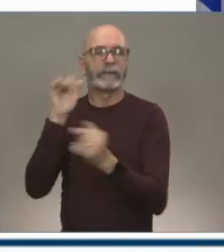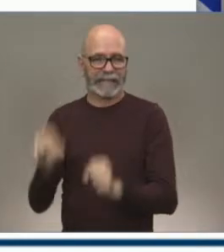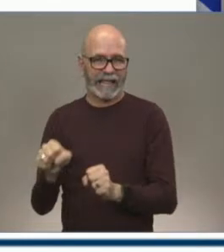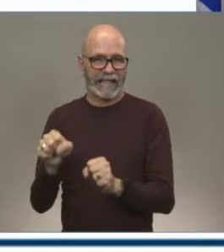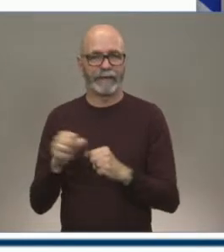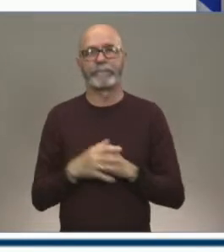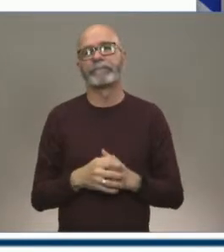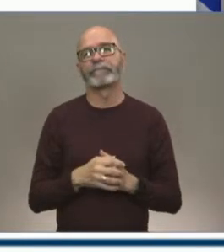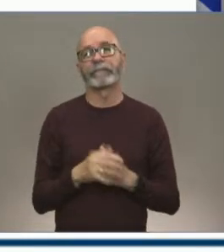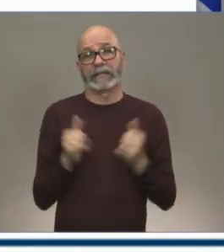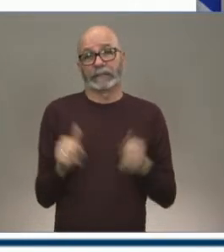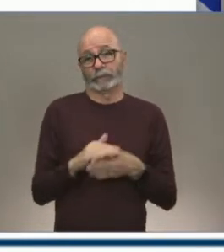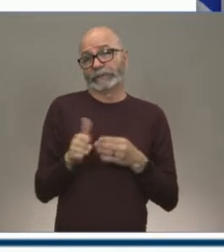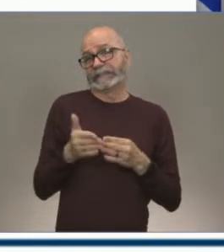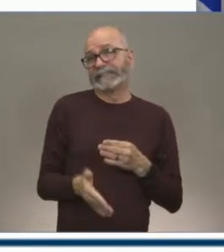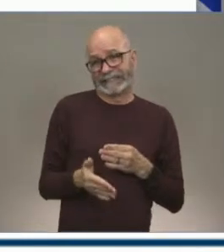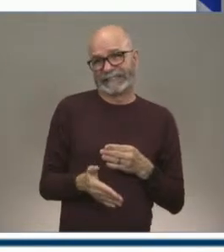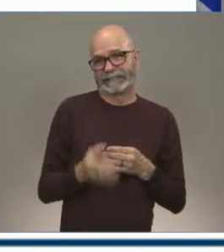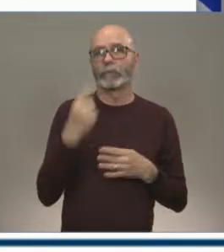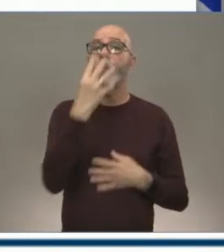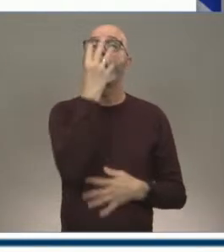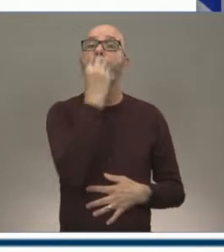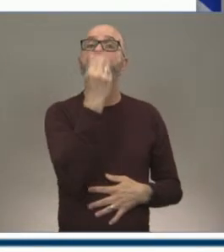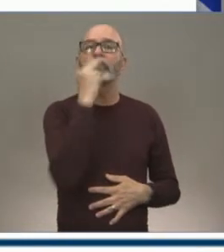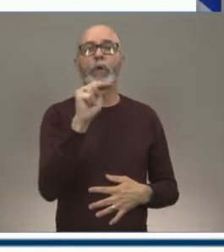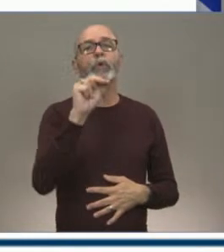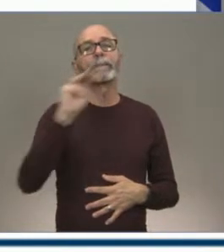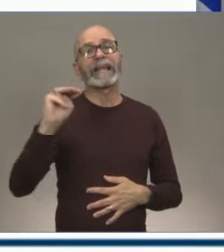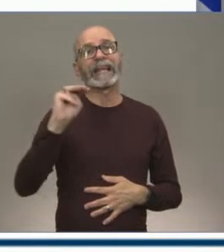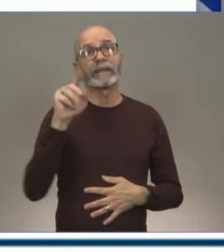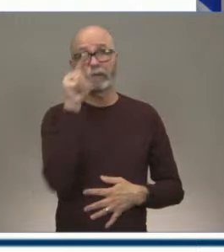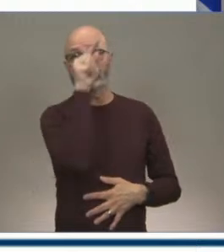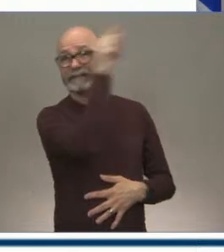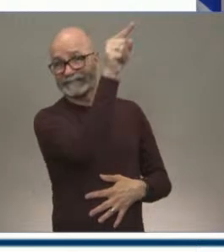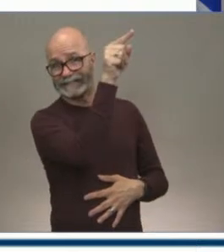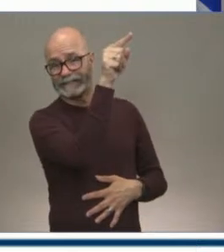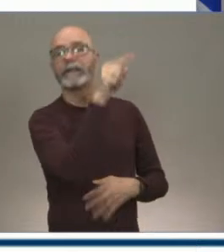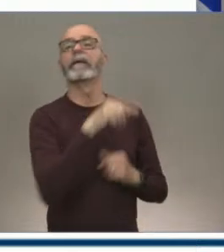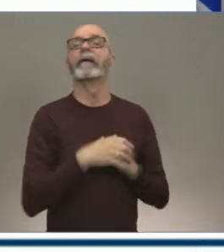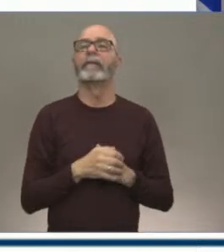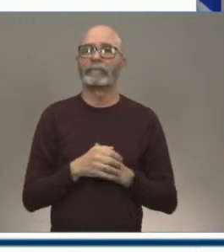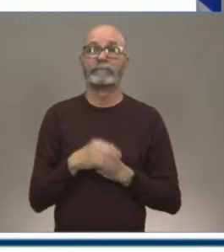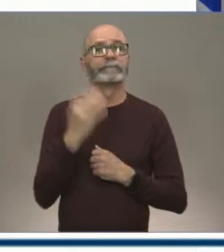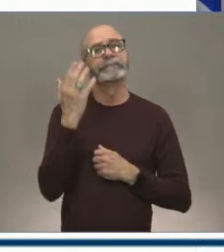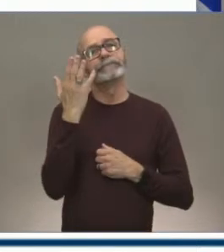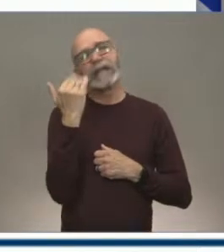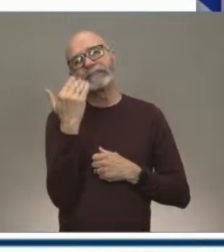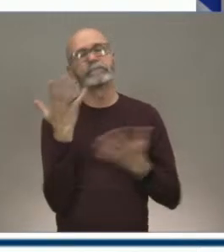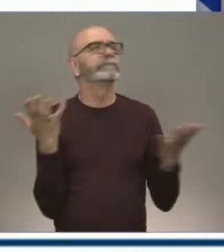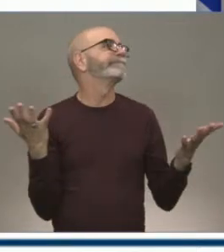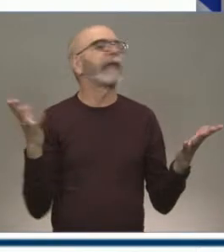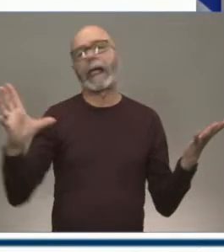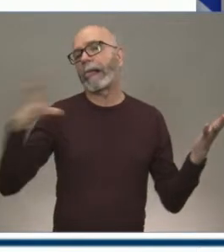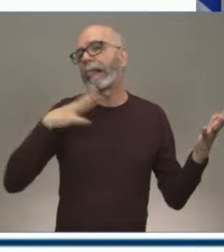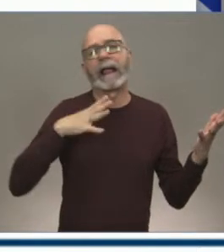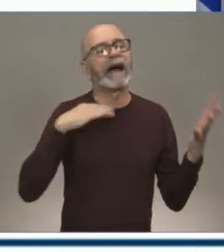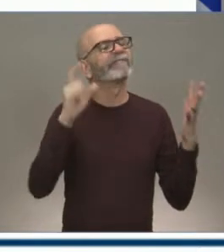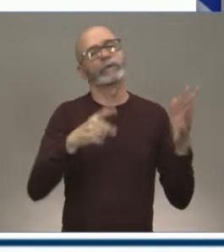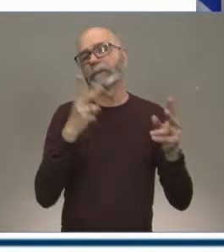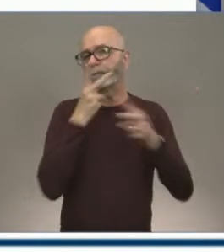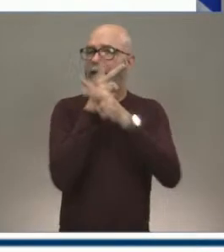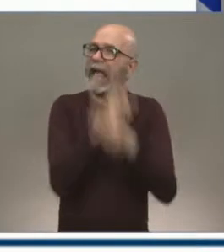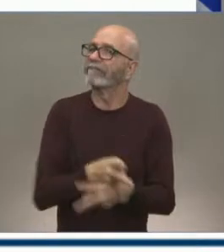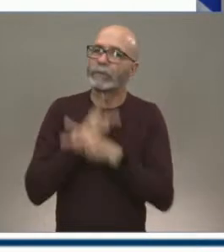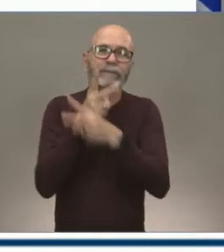weekend in the Numinus-Wolfville area. This is out of an abundance amount of caution, and your cooperation is greatly